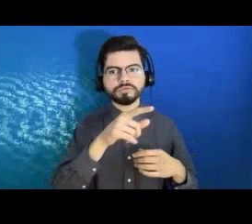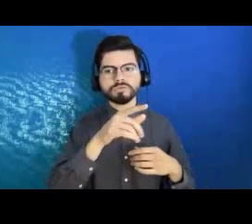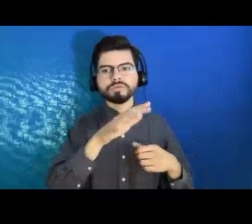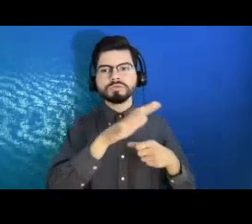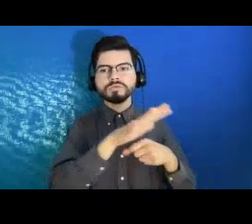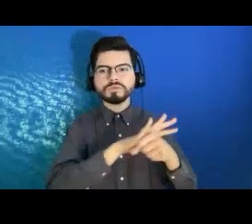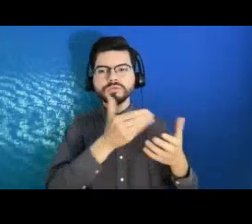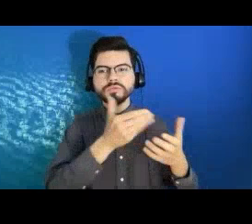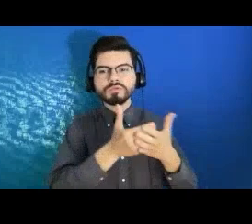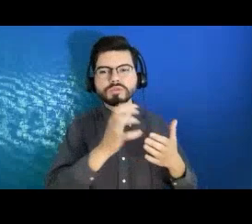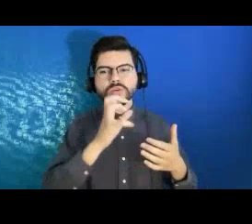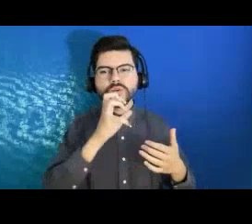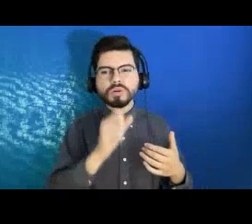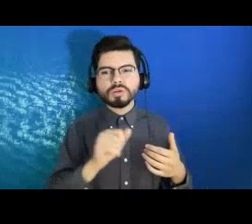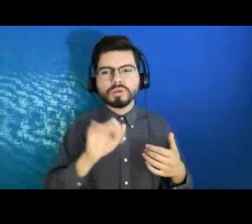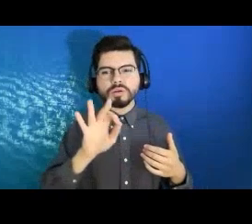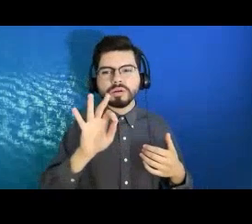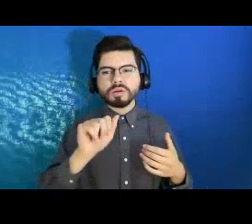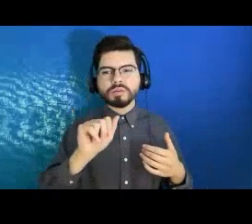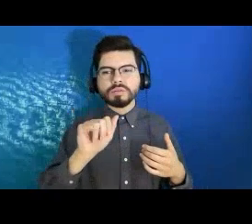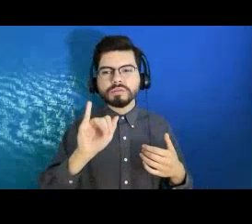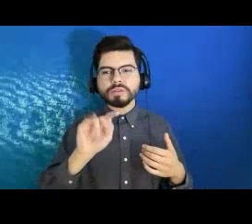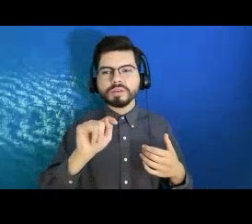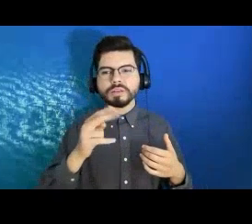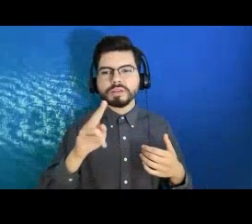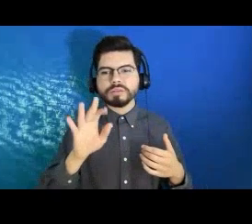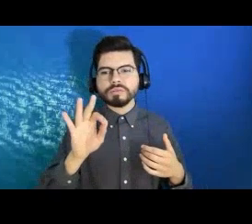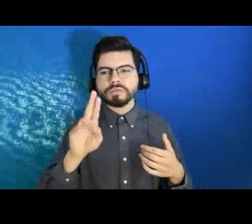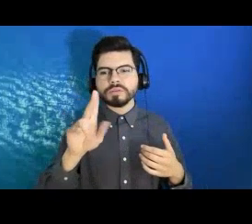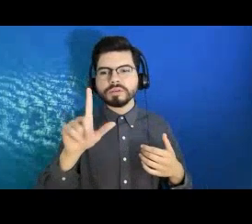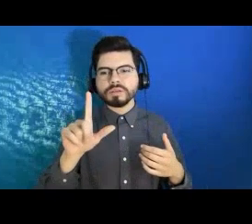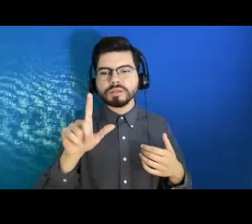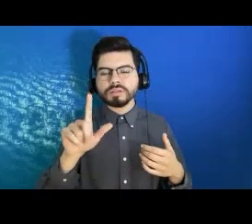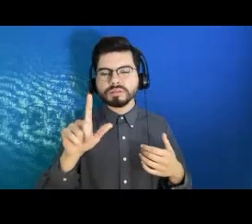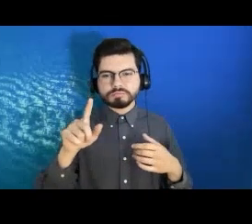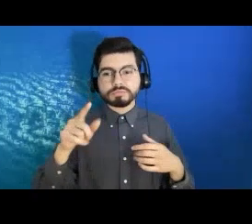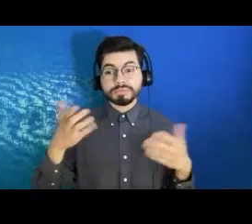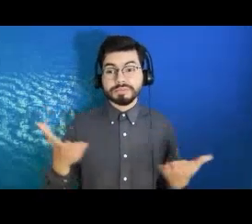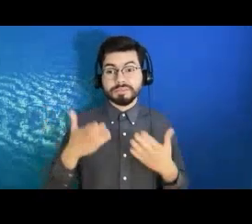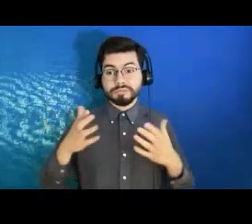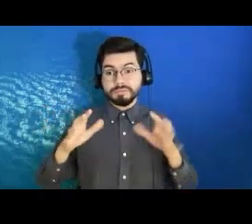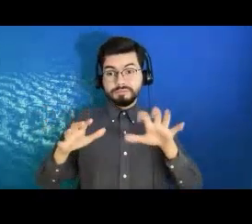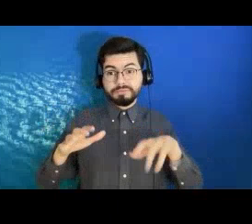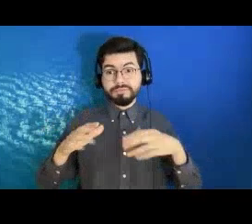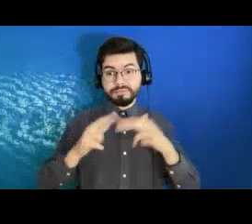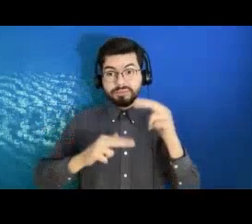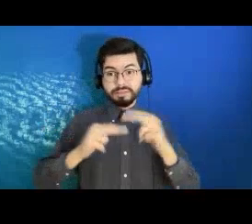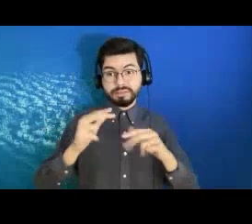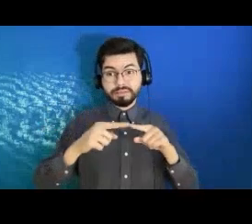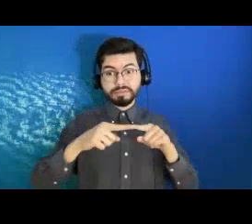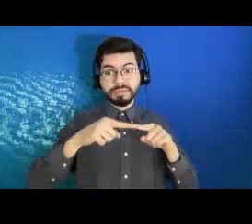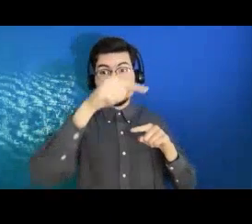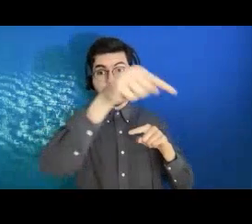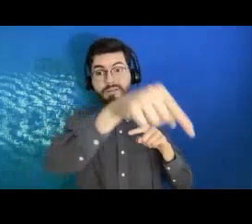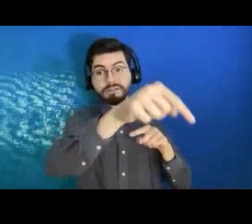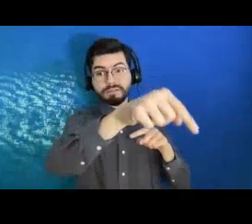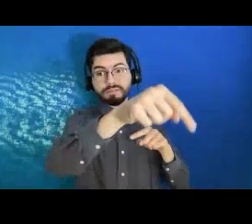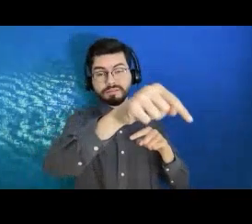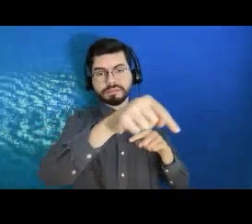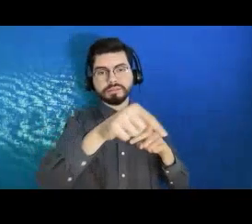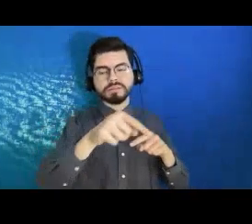Faithful, actually. I think that's across the street somewhere from when we had the Lone Star fire in 2020. And then on the